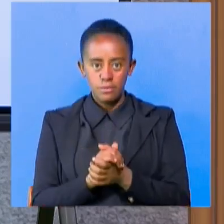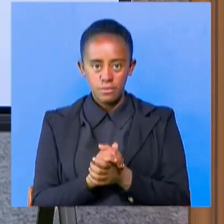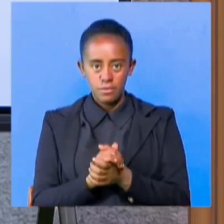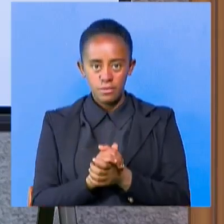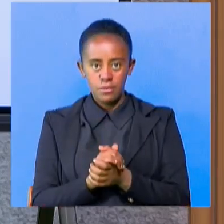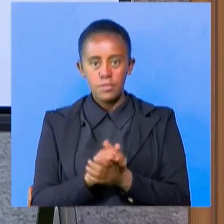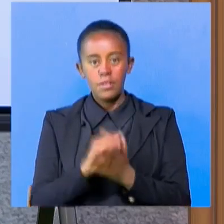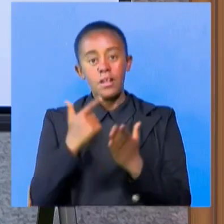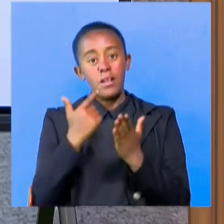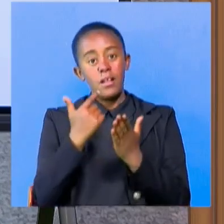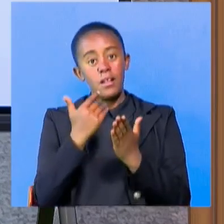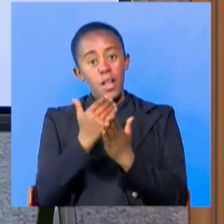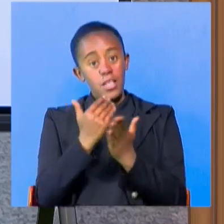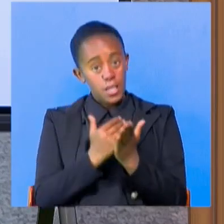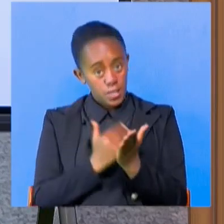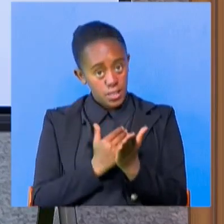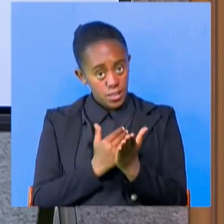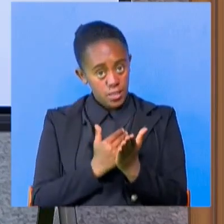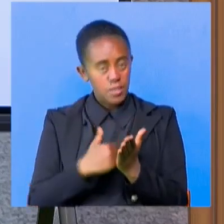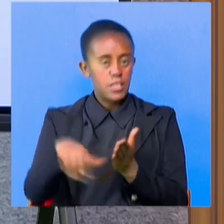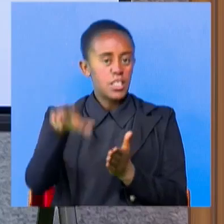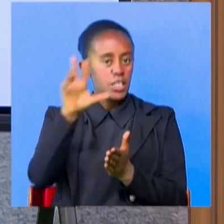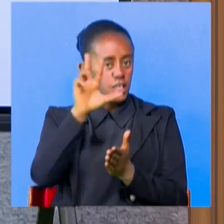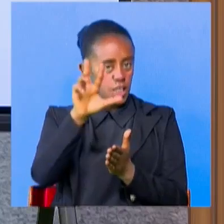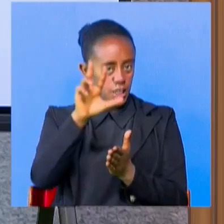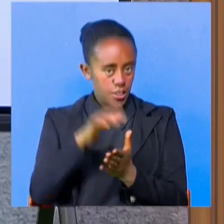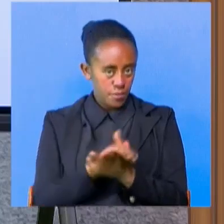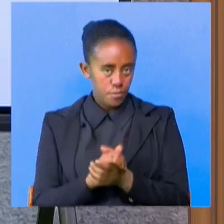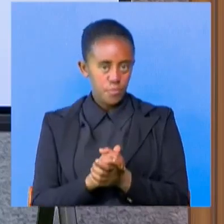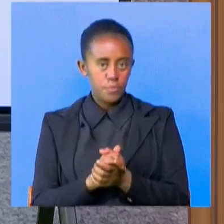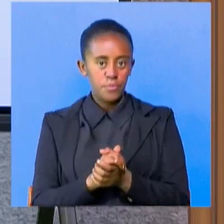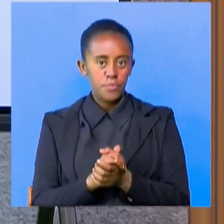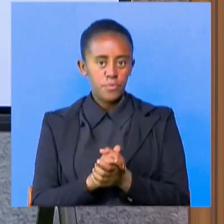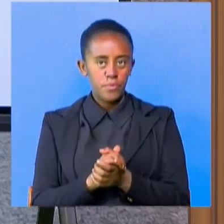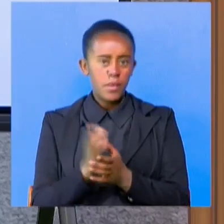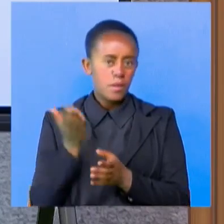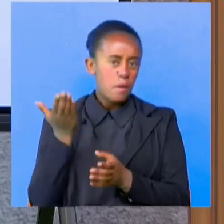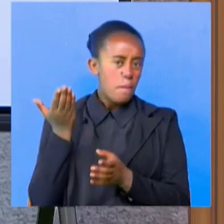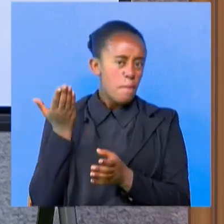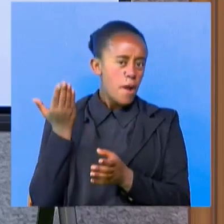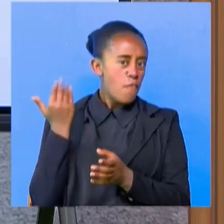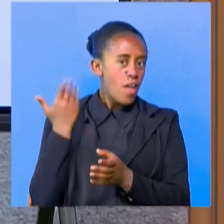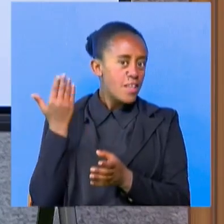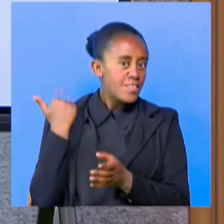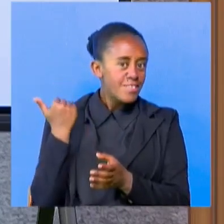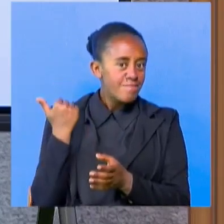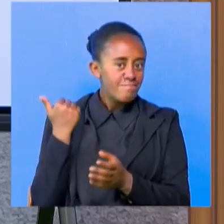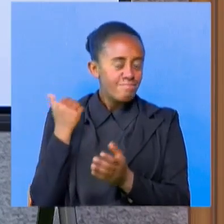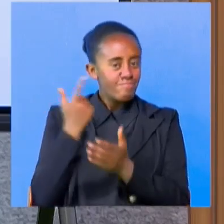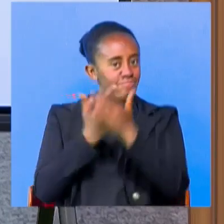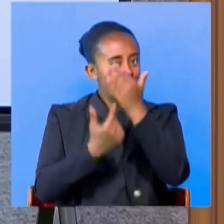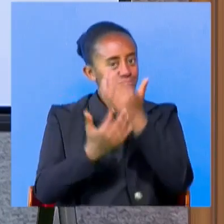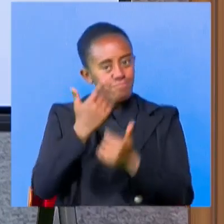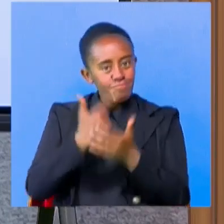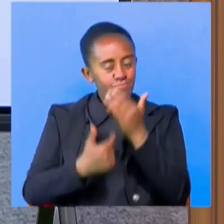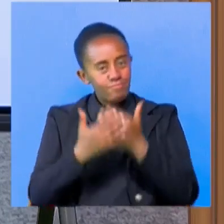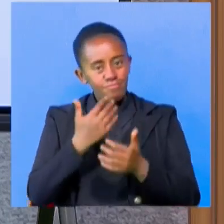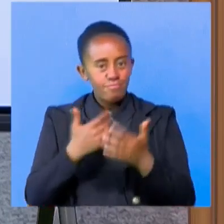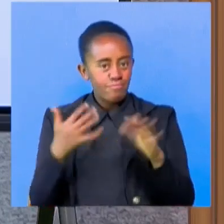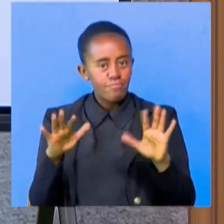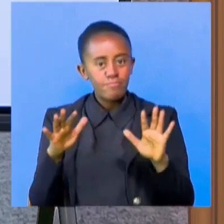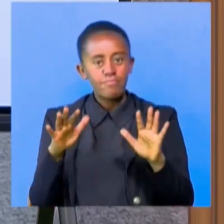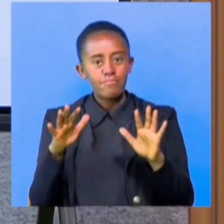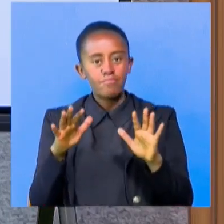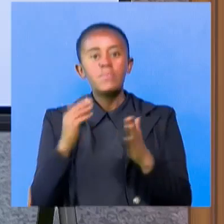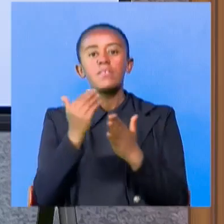Lesson 8, that is 3. In the previous topic, we were talking about lesson